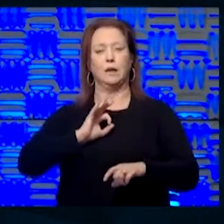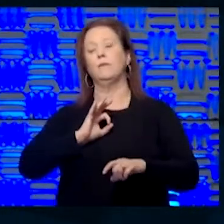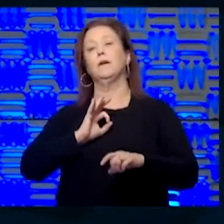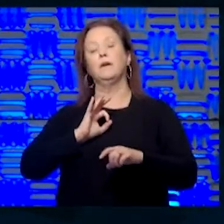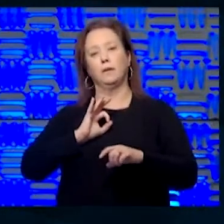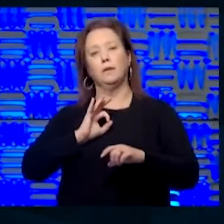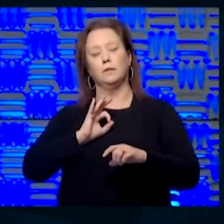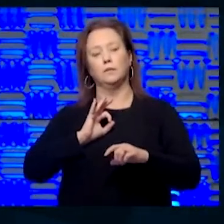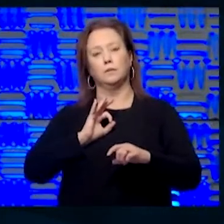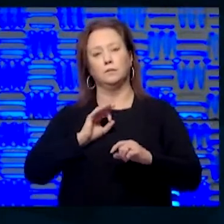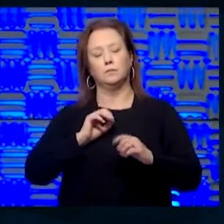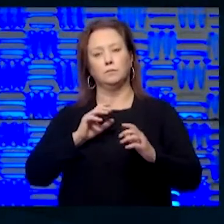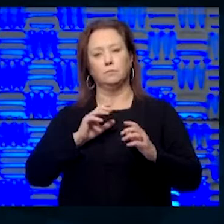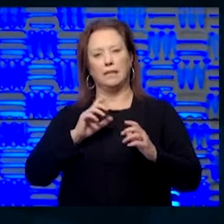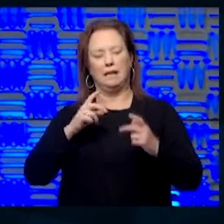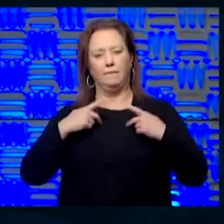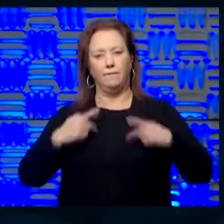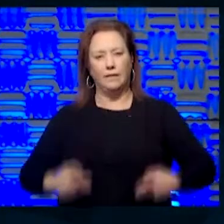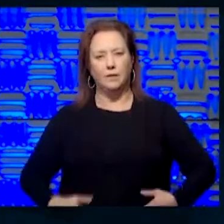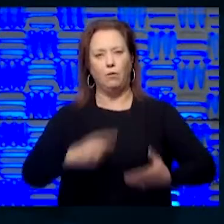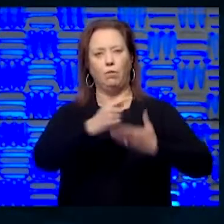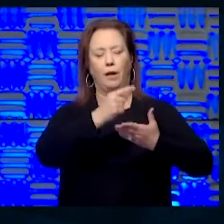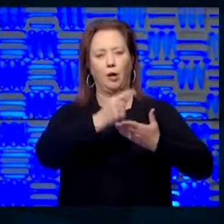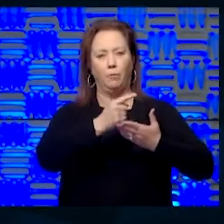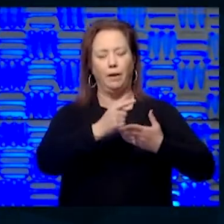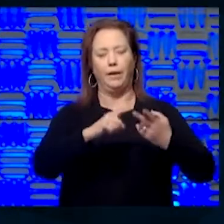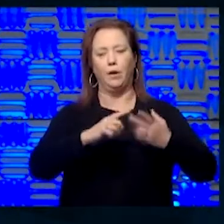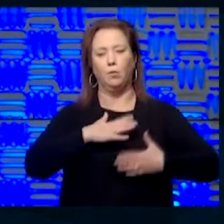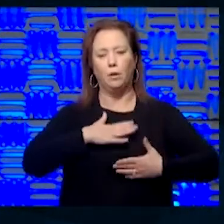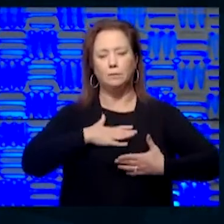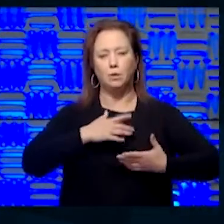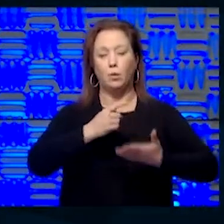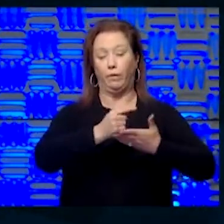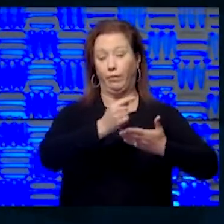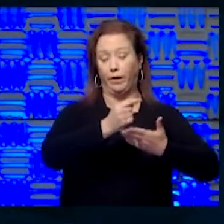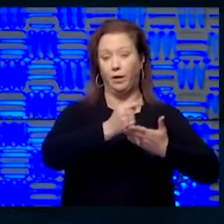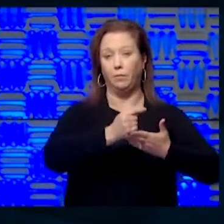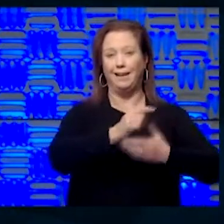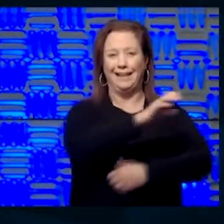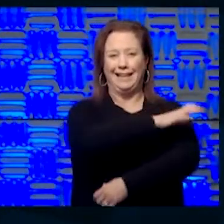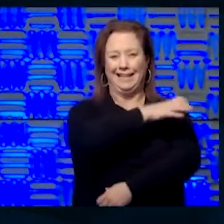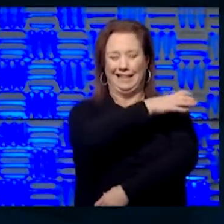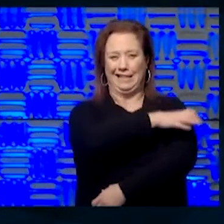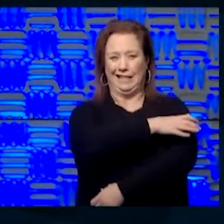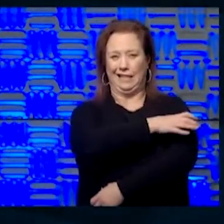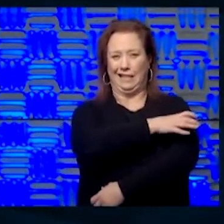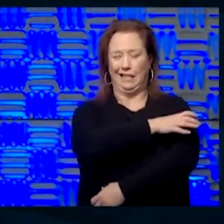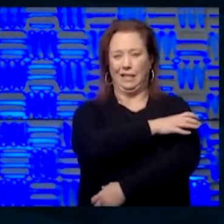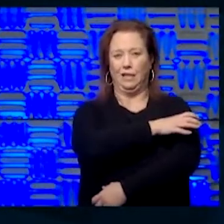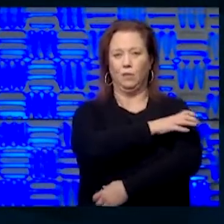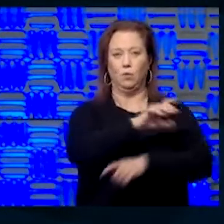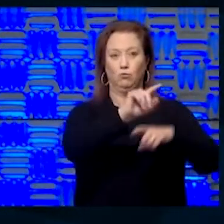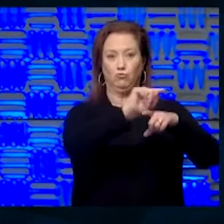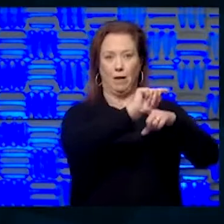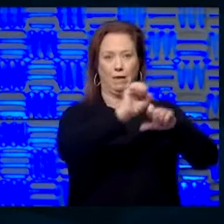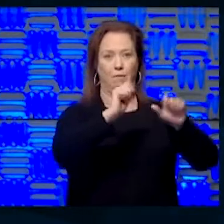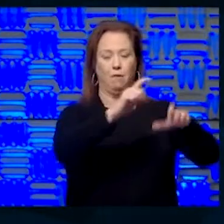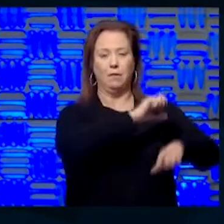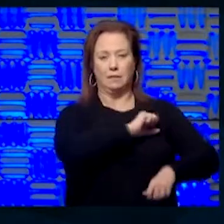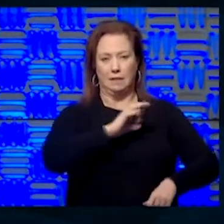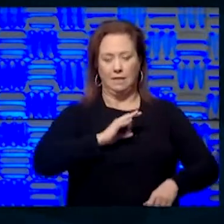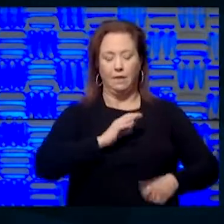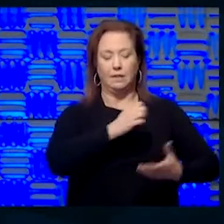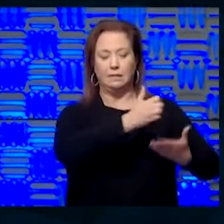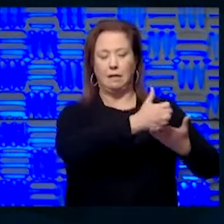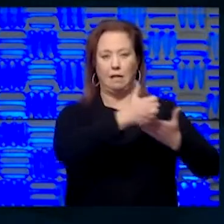decreased volumes in physical therapy, respiratory therapy, and the clinic. We are cross-training our staff